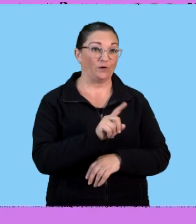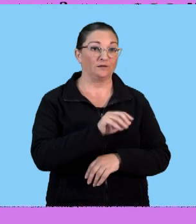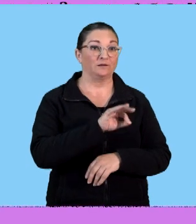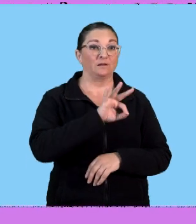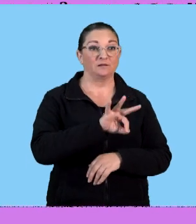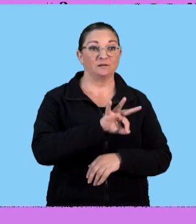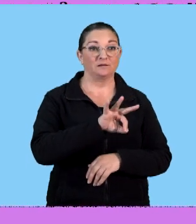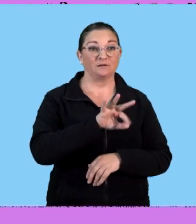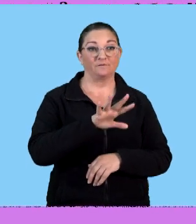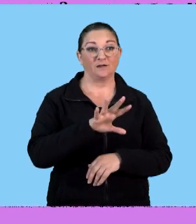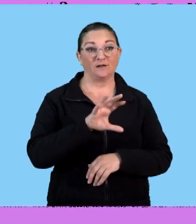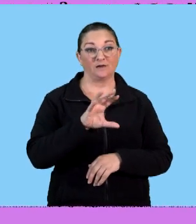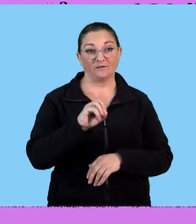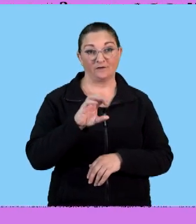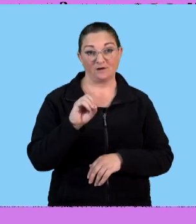pay